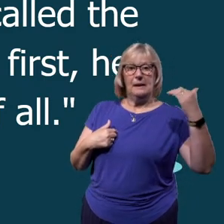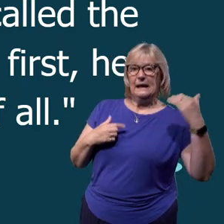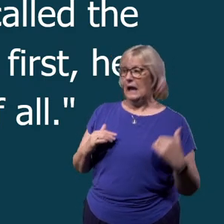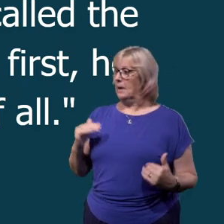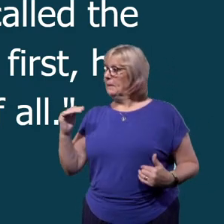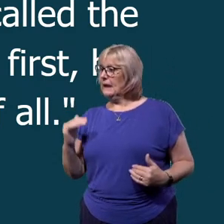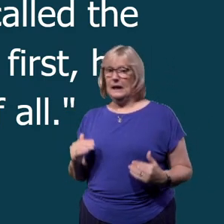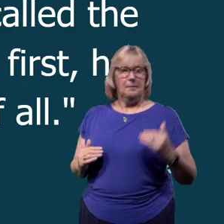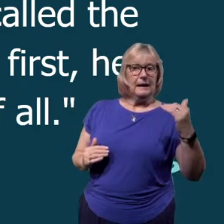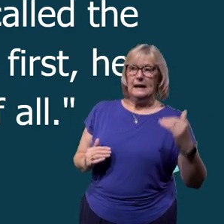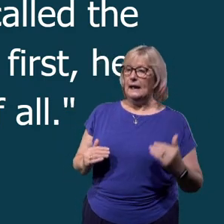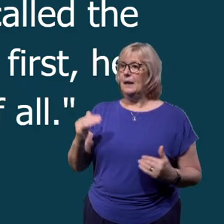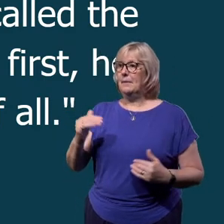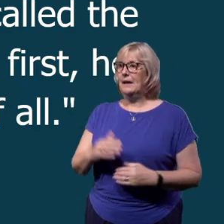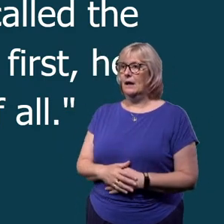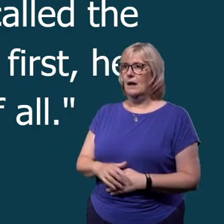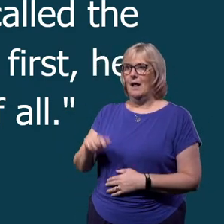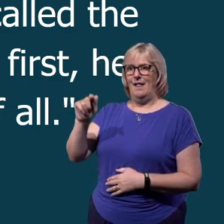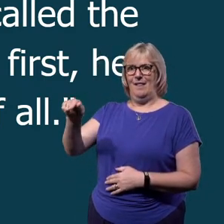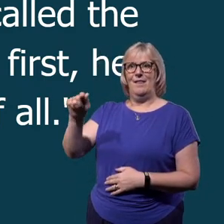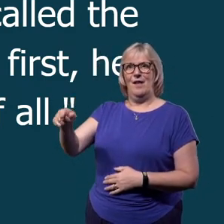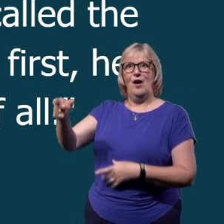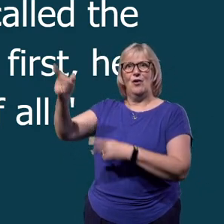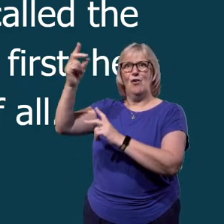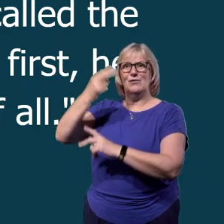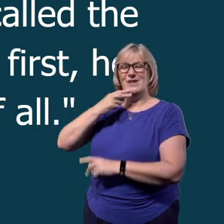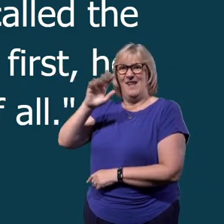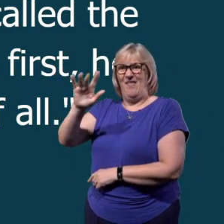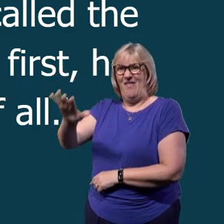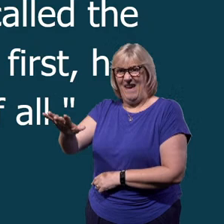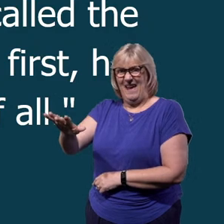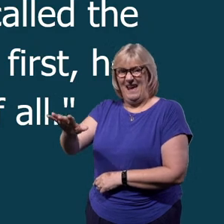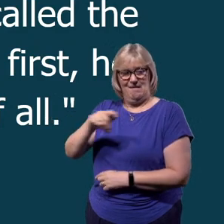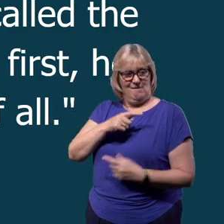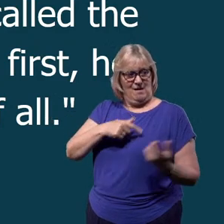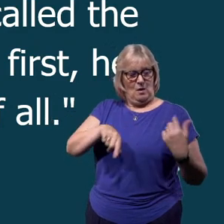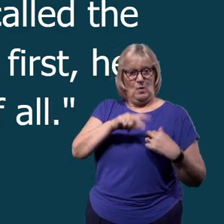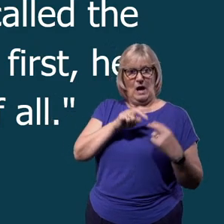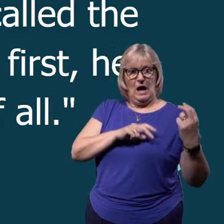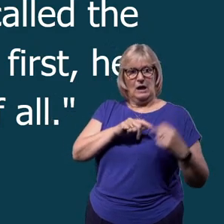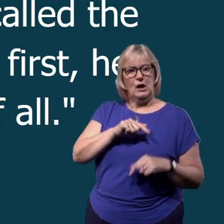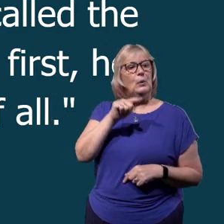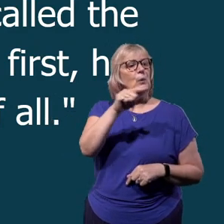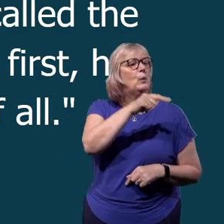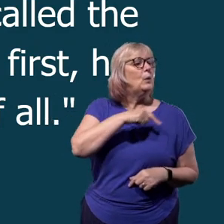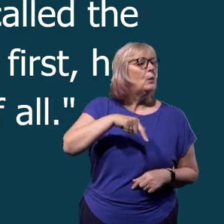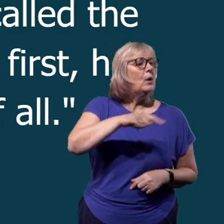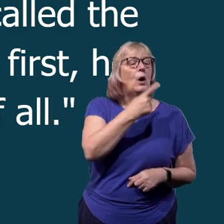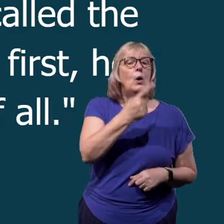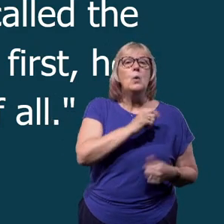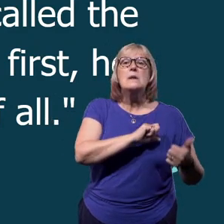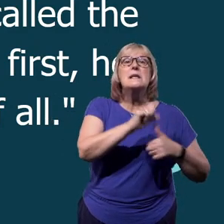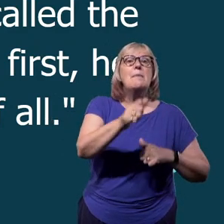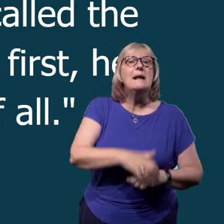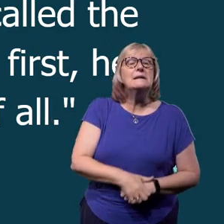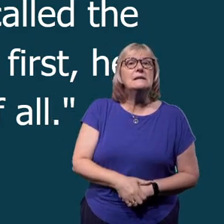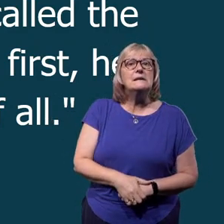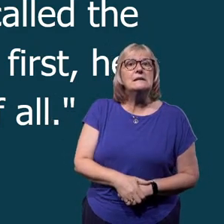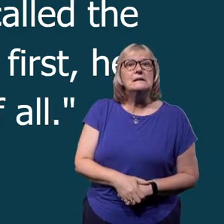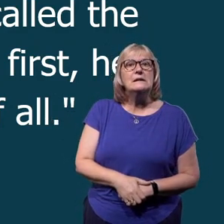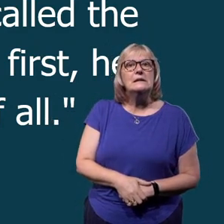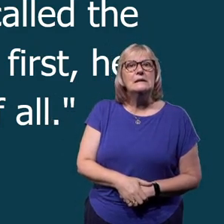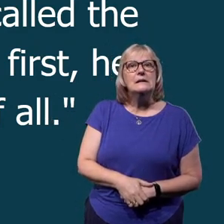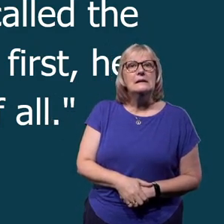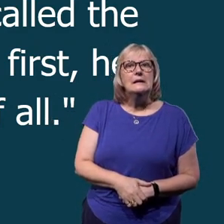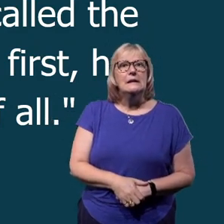it? So they're in the company of the Son of God, but they're arguing about who was the greatest. Of course, what they're doing is